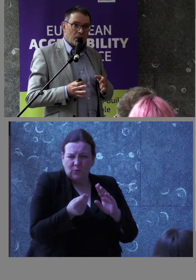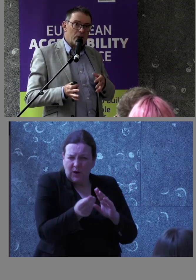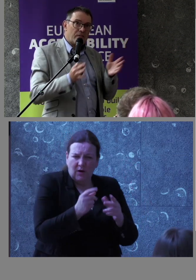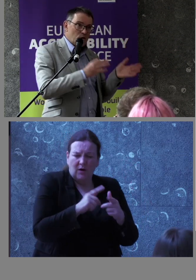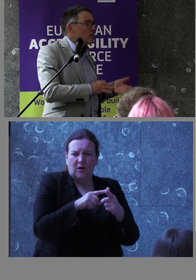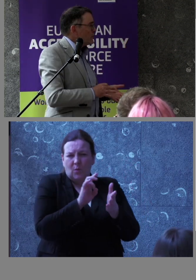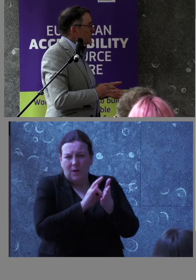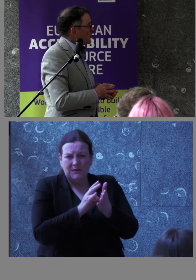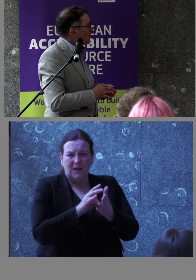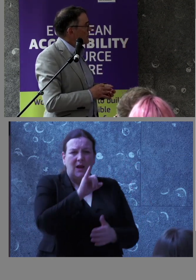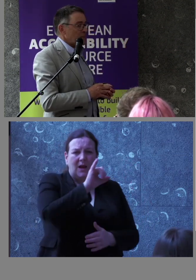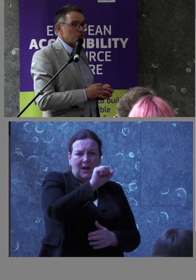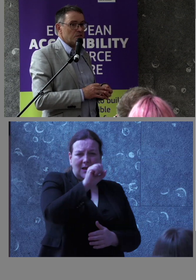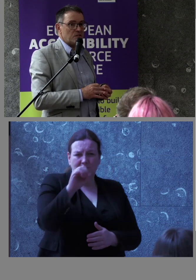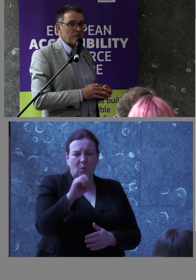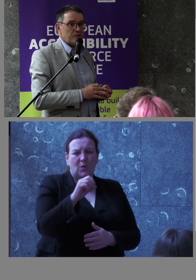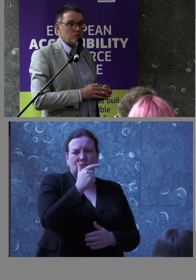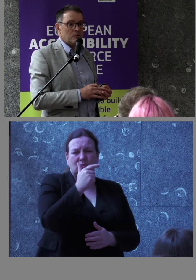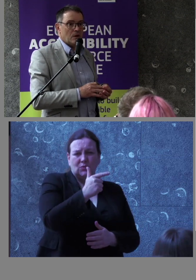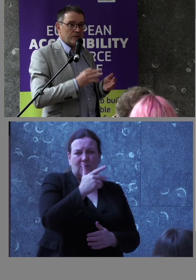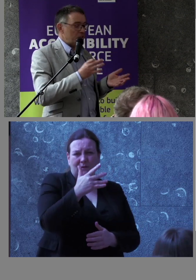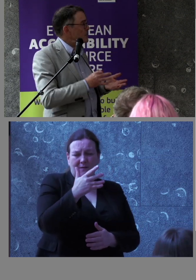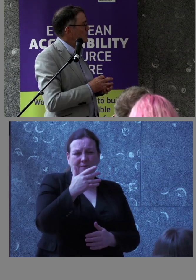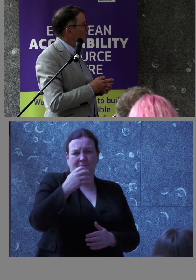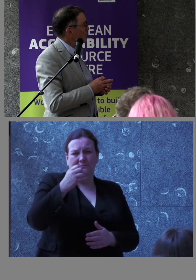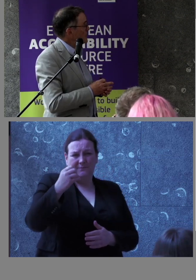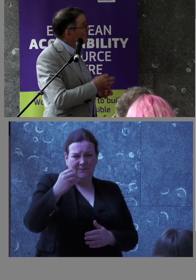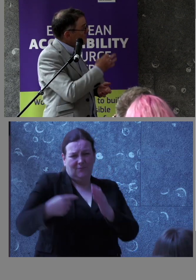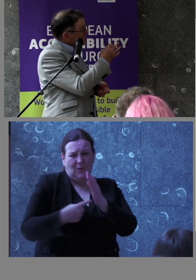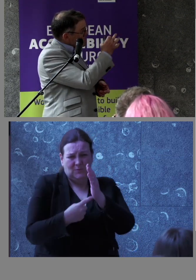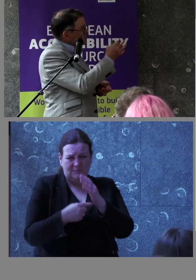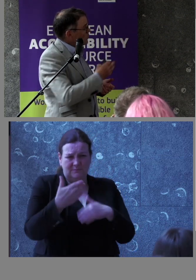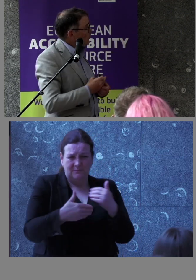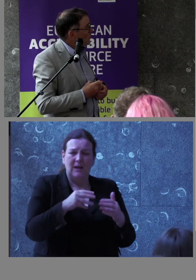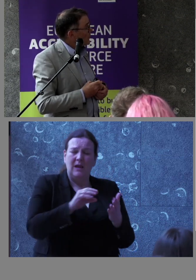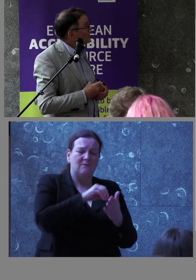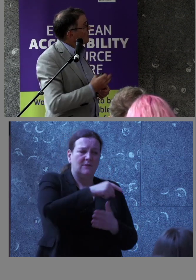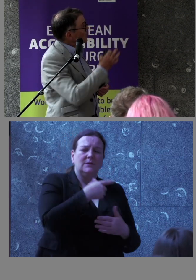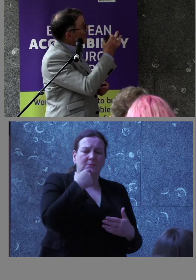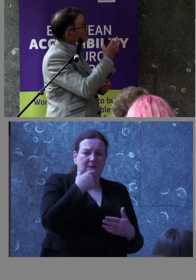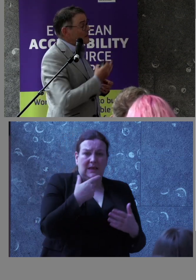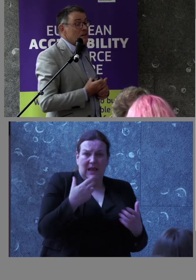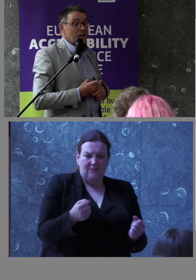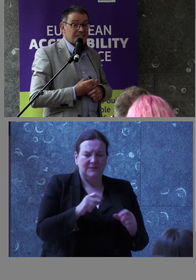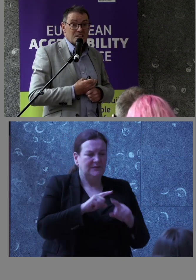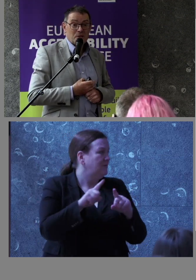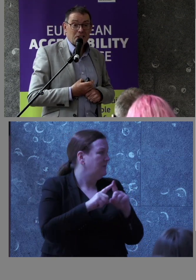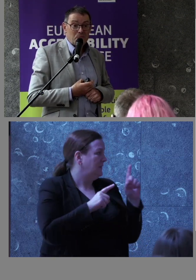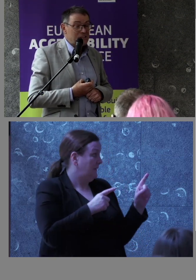us more efficient, reduced learning curve. As we roll out a new system, they kind of know how it works because it looks like the last